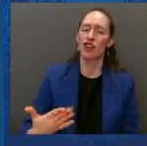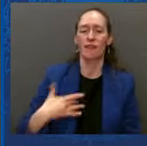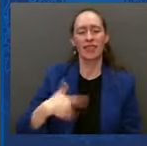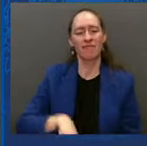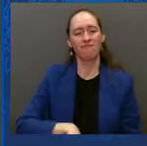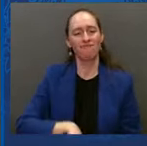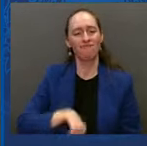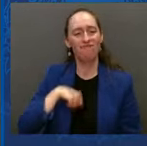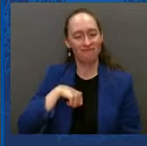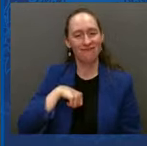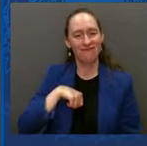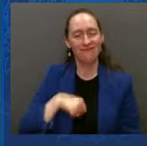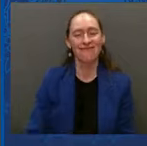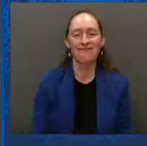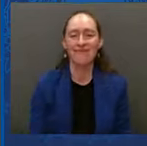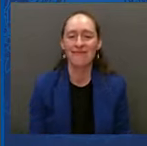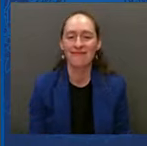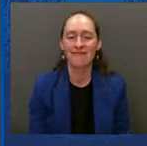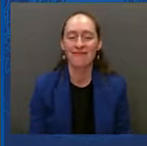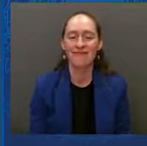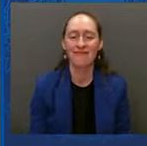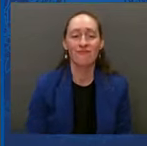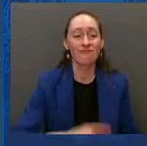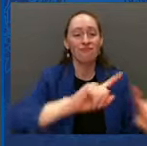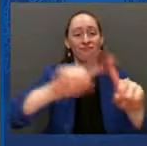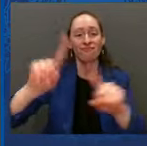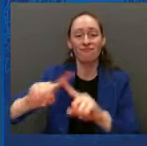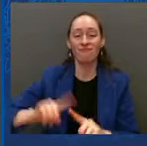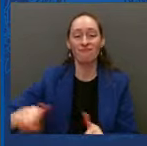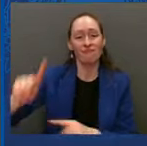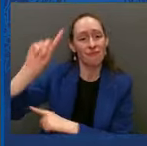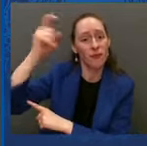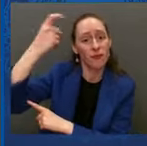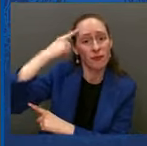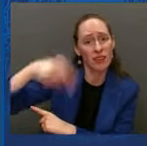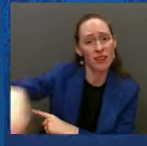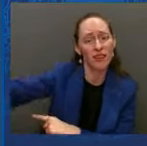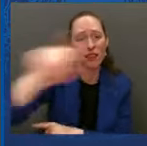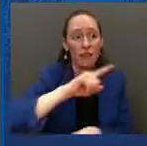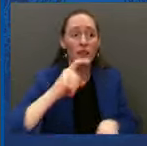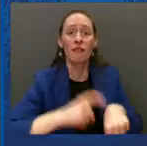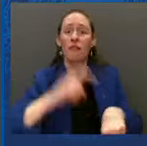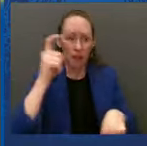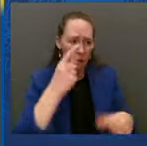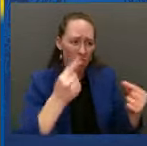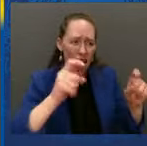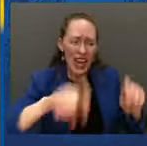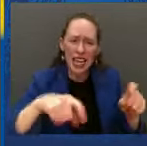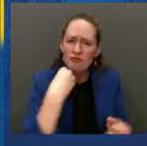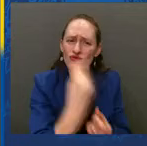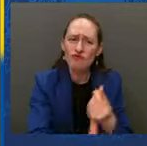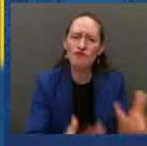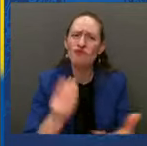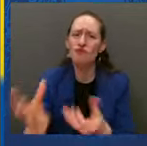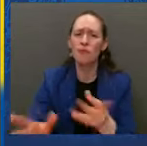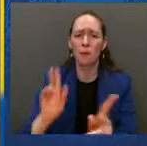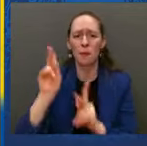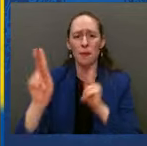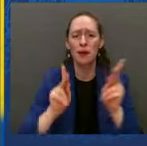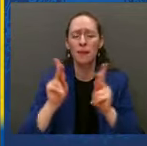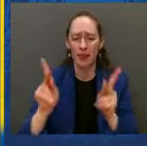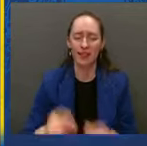As we gather tonight, the world, in my view, is at an inflection point. The decisions we make over the next 5 years